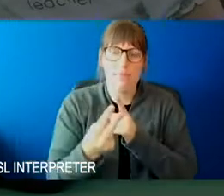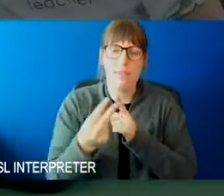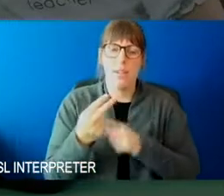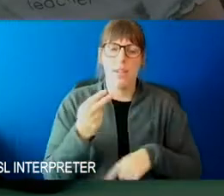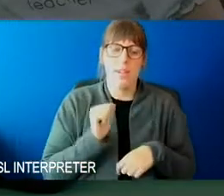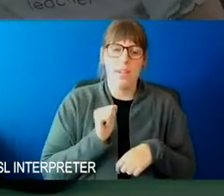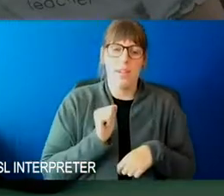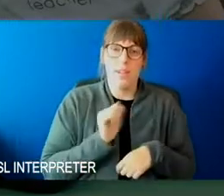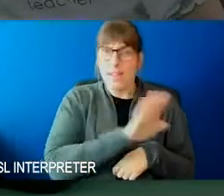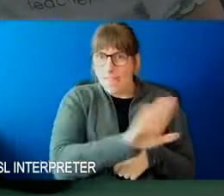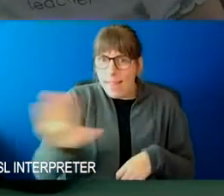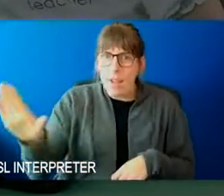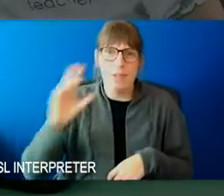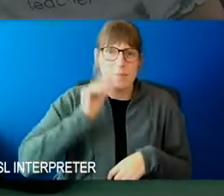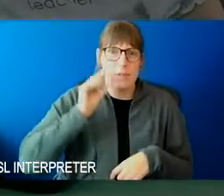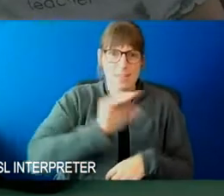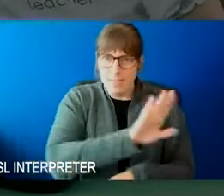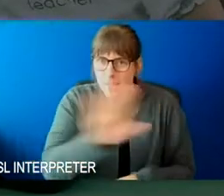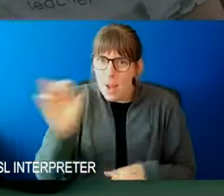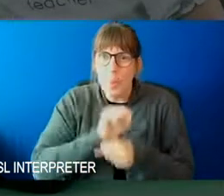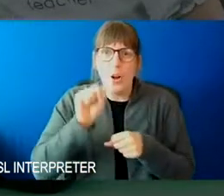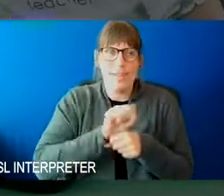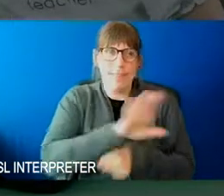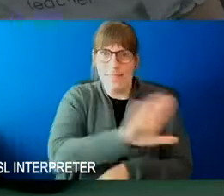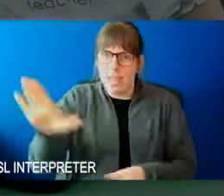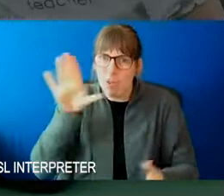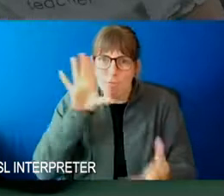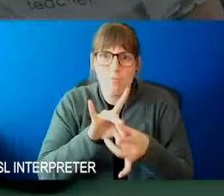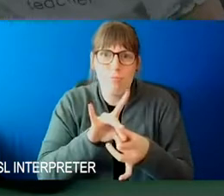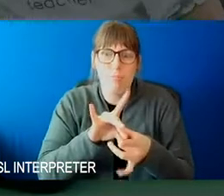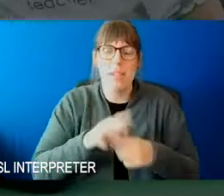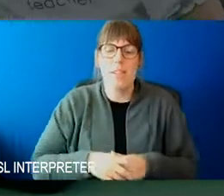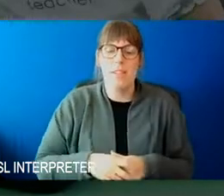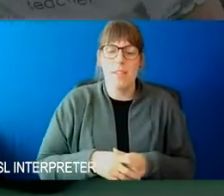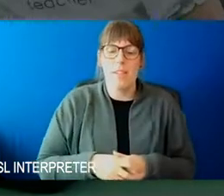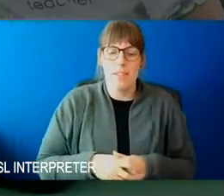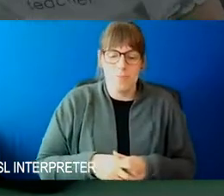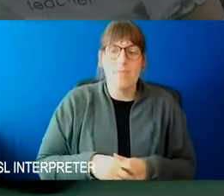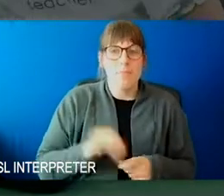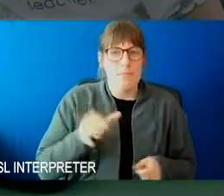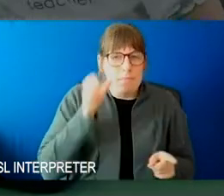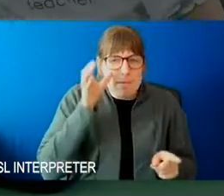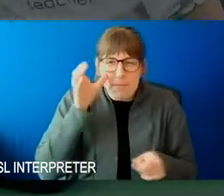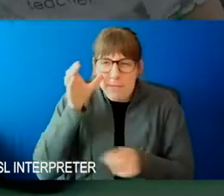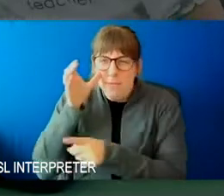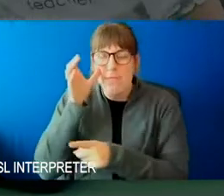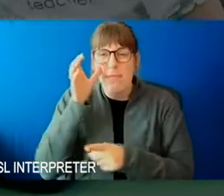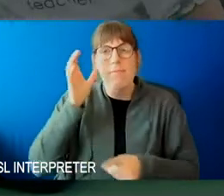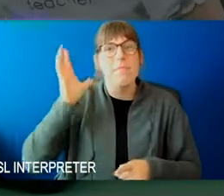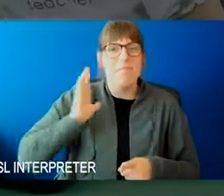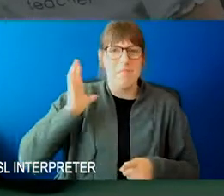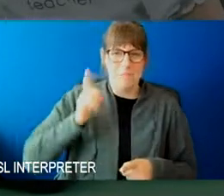their worldview and their way of working and connecting. And they really orientated